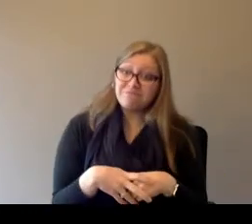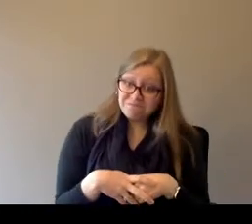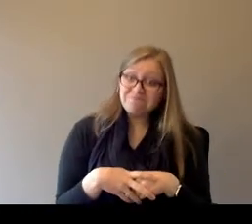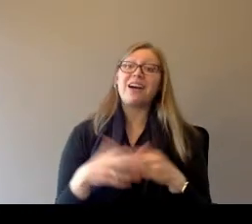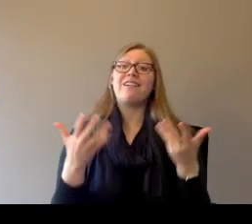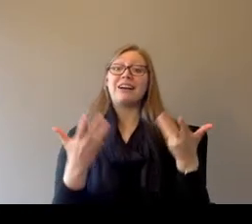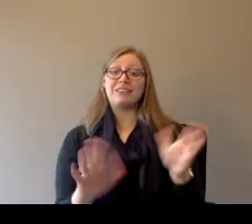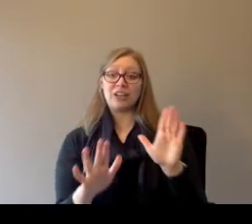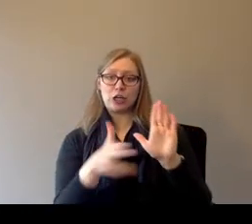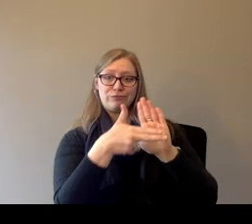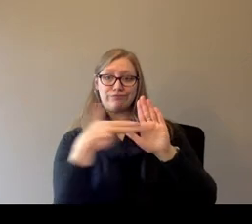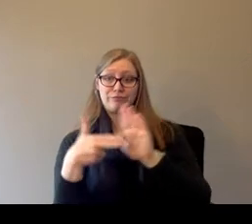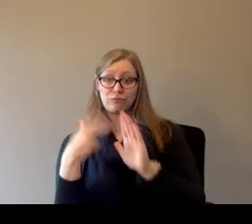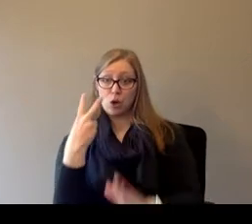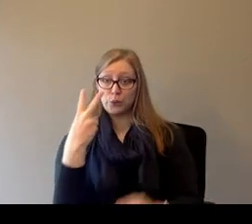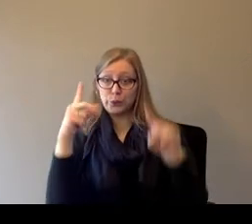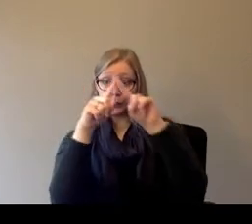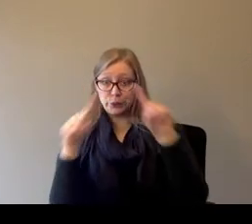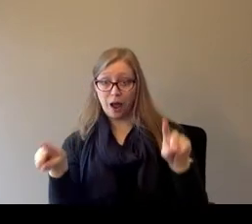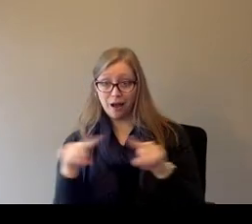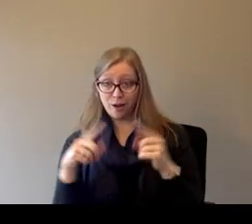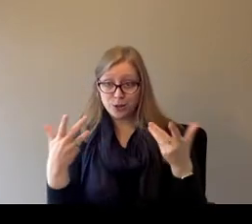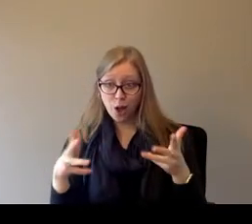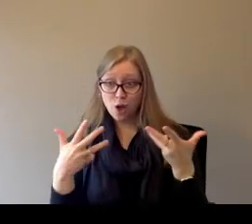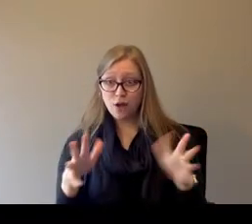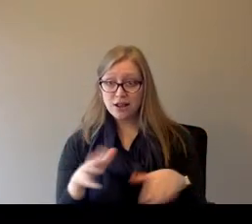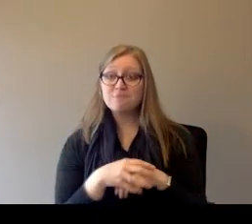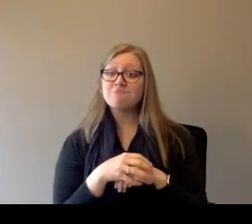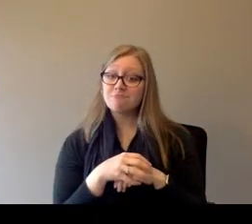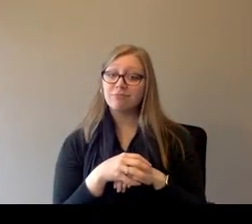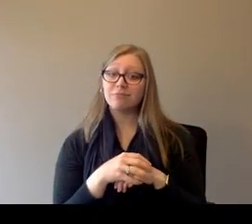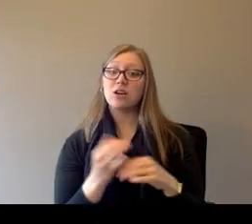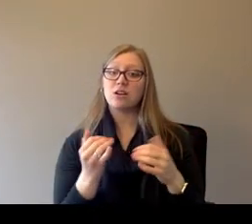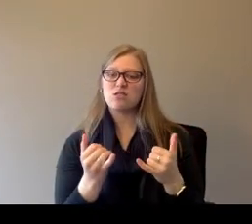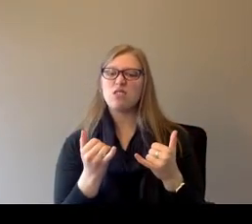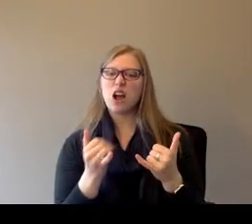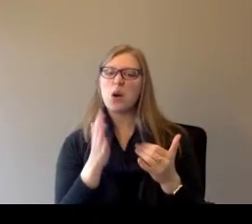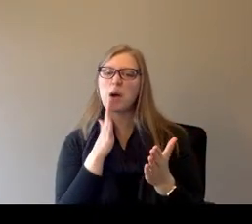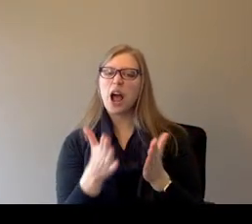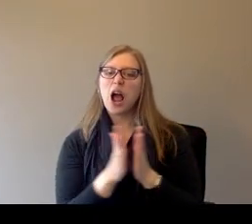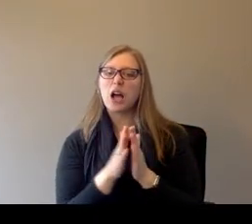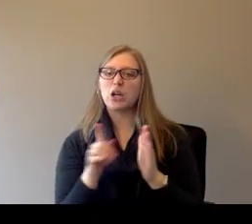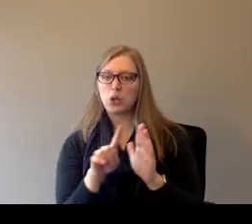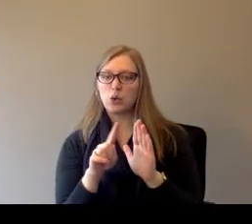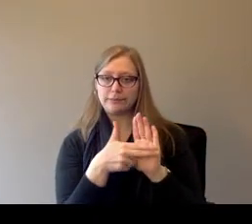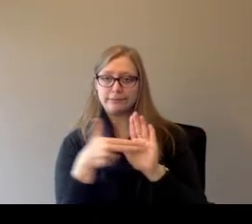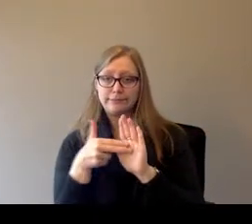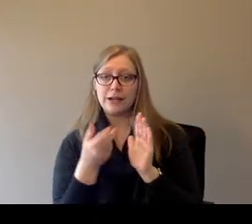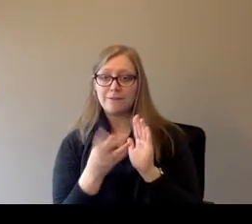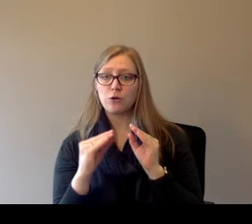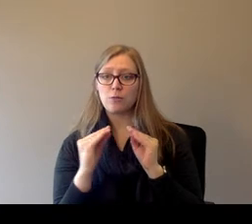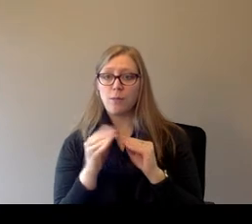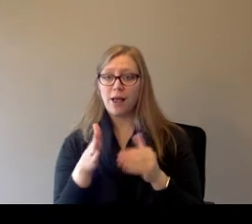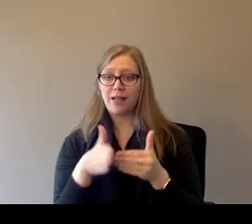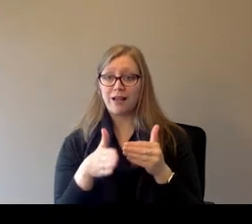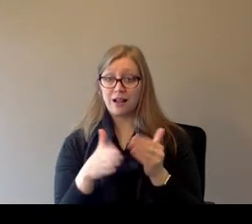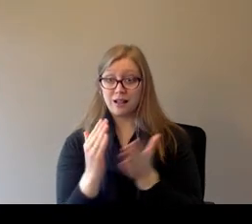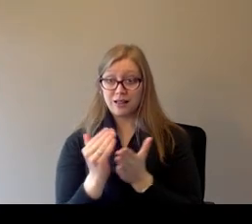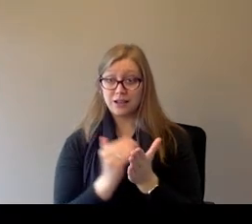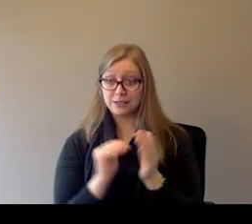two triangles, and we'll ask you to do a few at the end of this lesson.